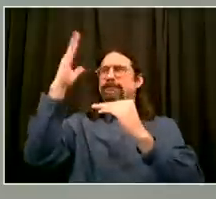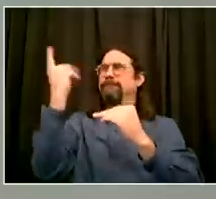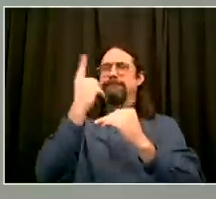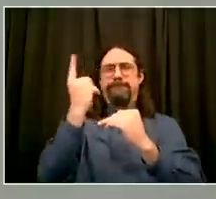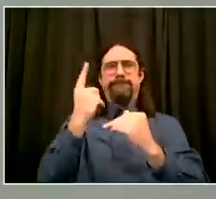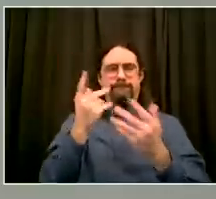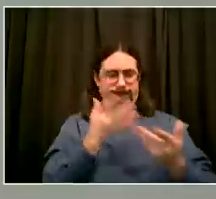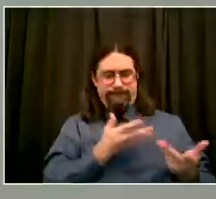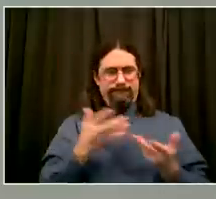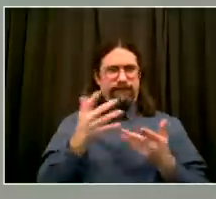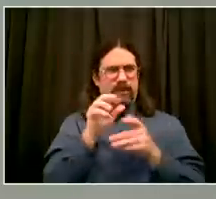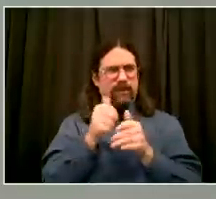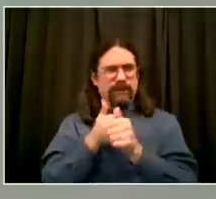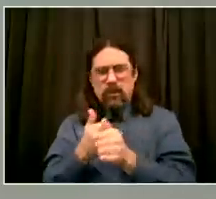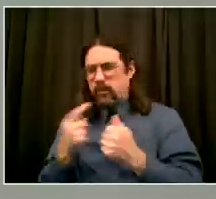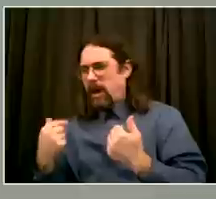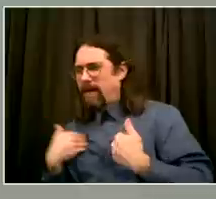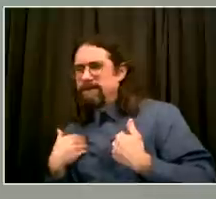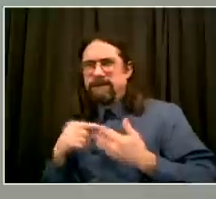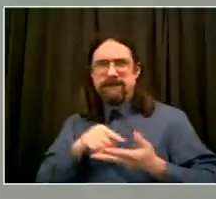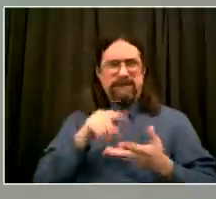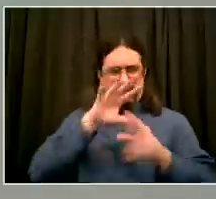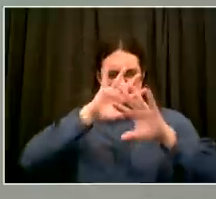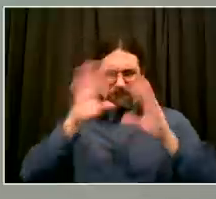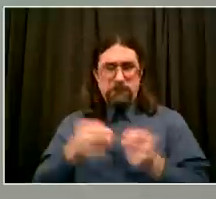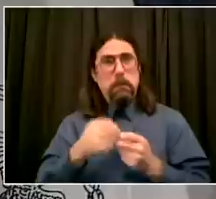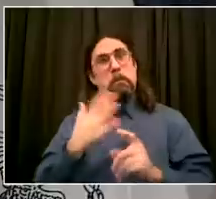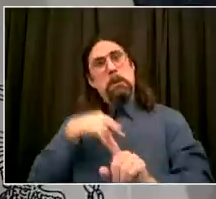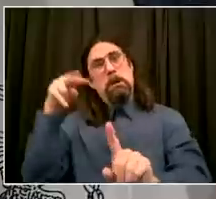really ultimately all of us, gets vaccinated.